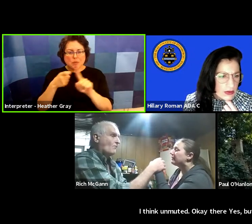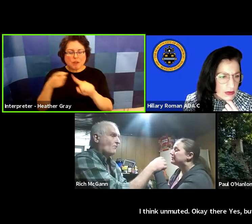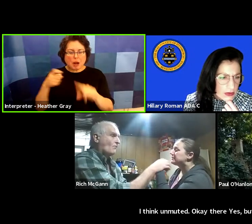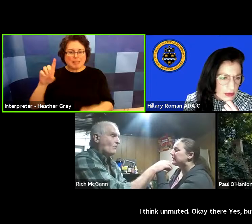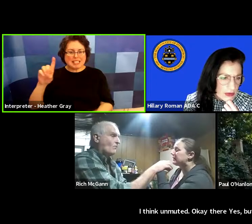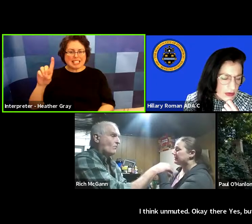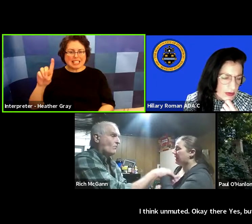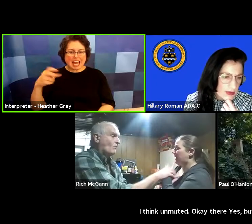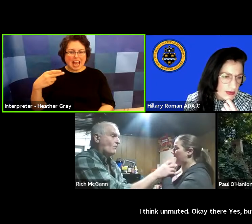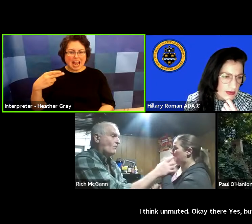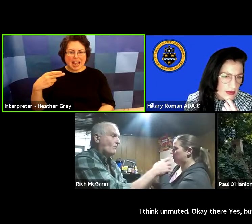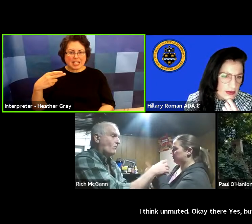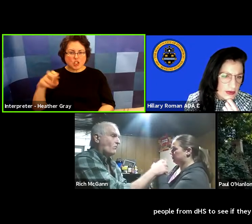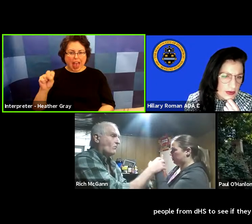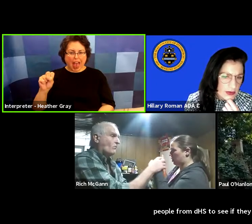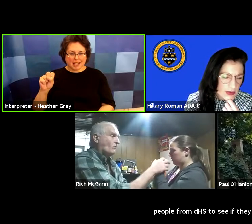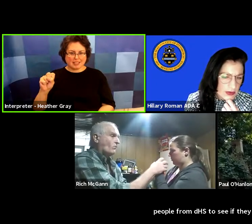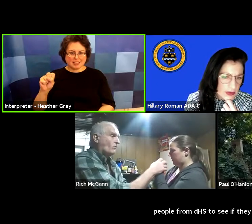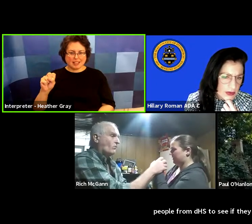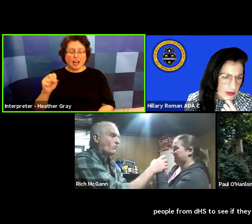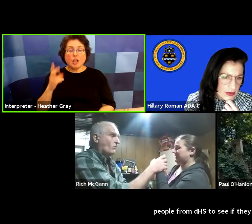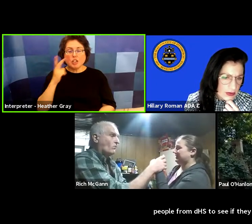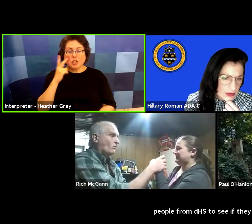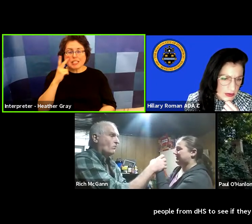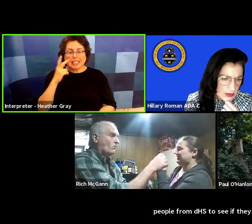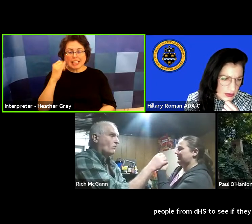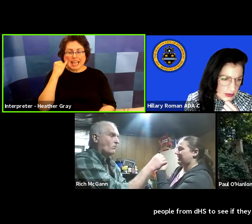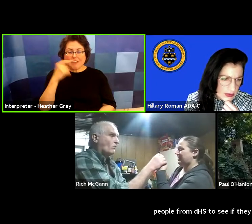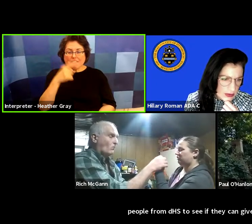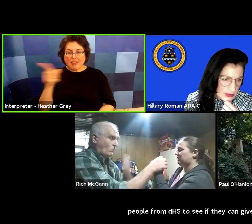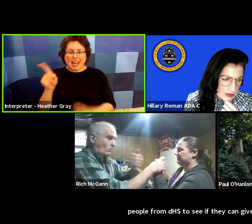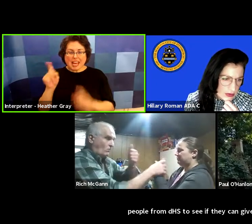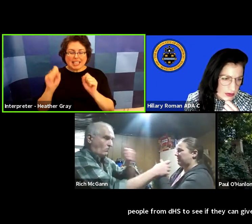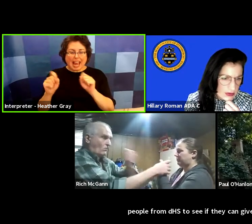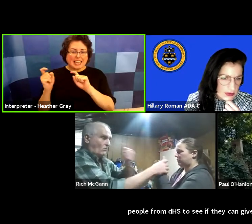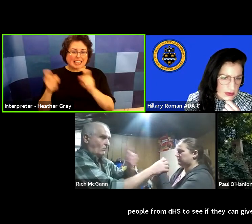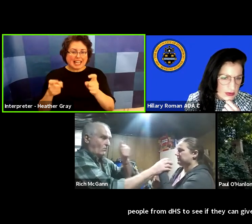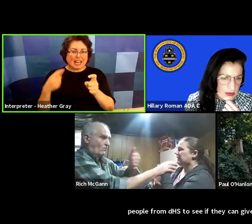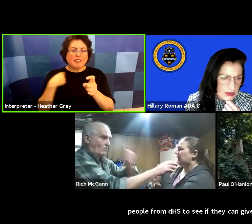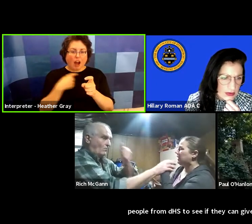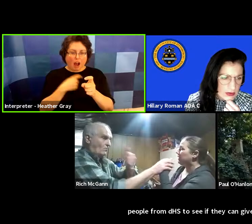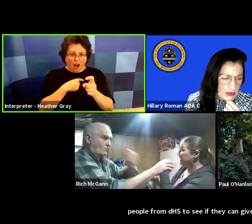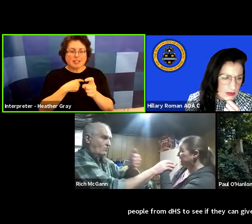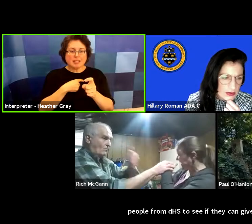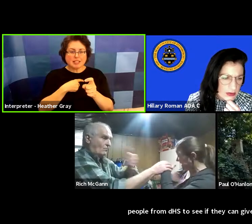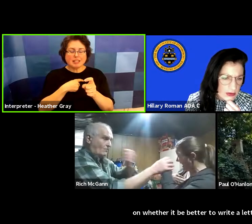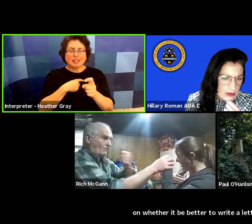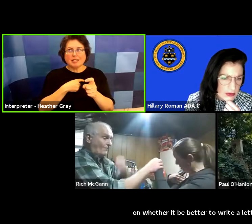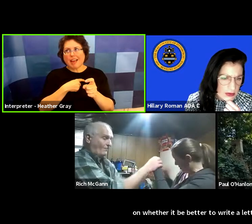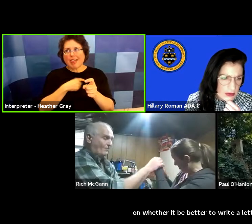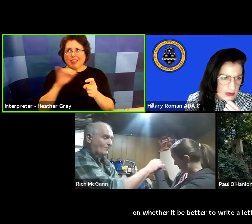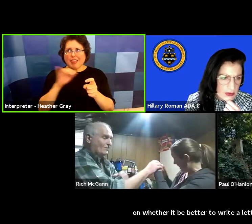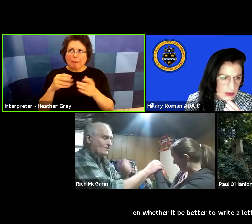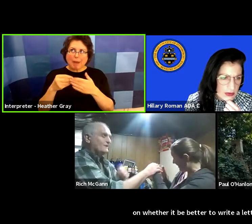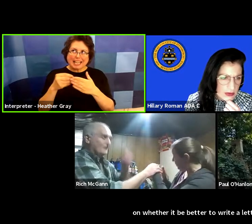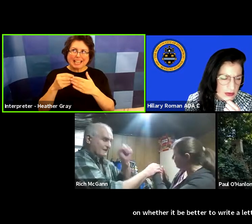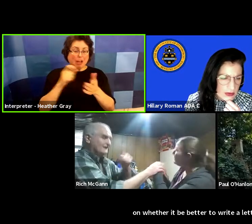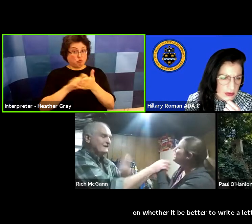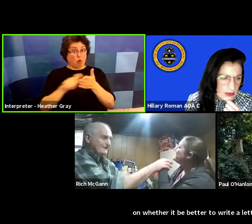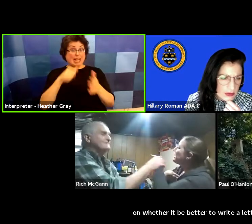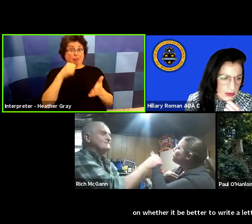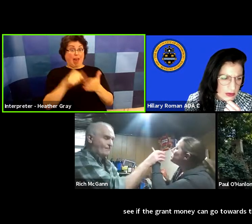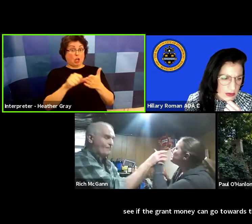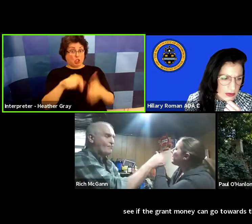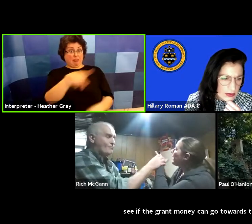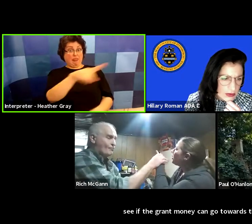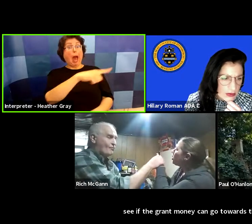if they can give some insight on whether it'd be better to write a letter to them and see if the grant money can go towards those